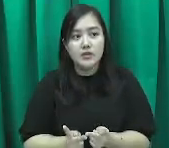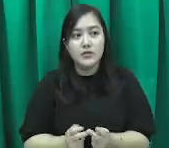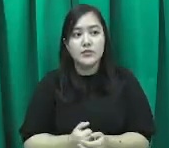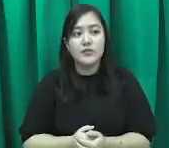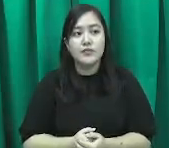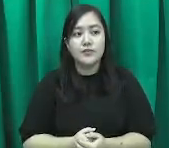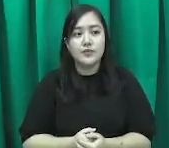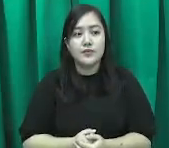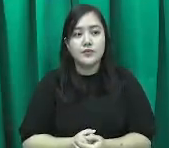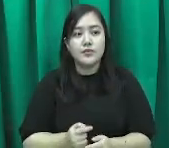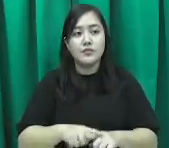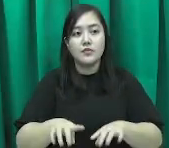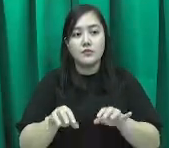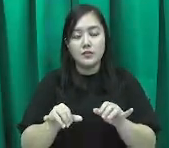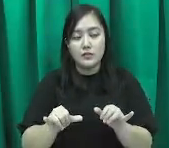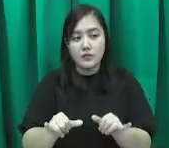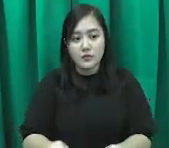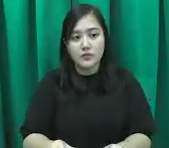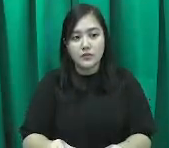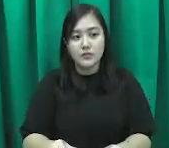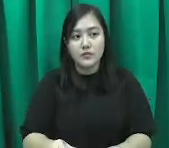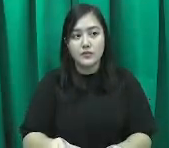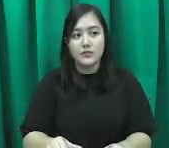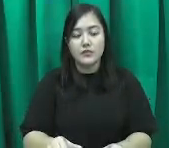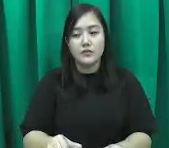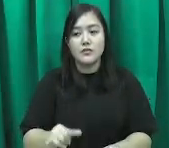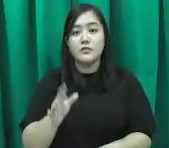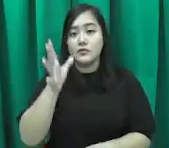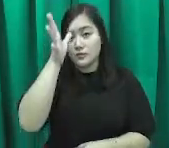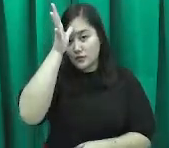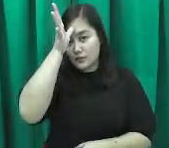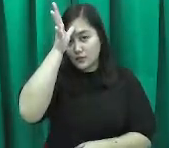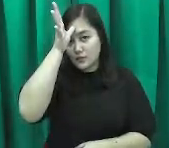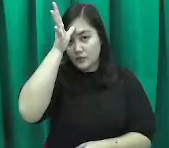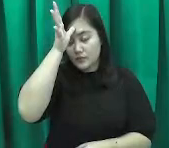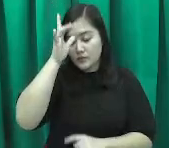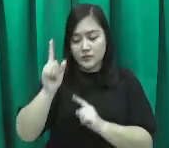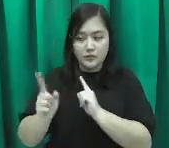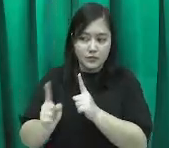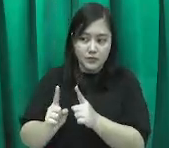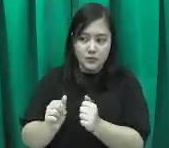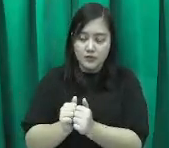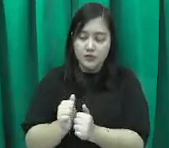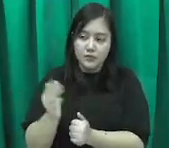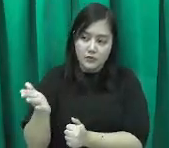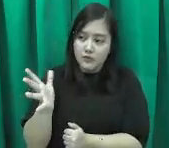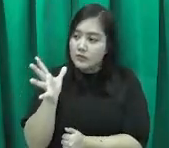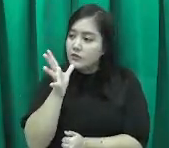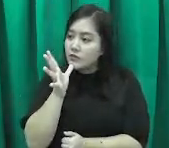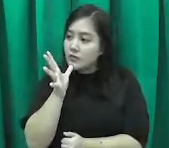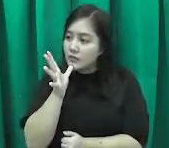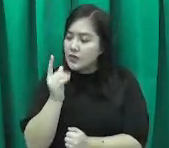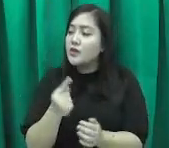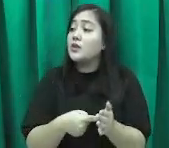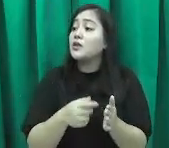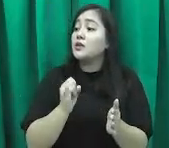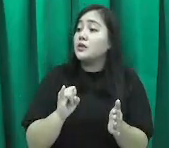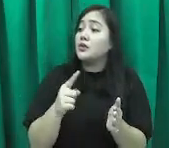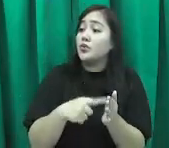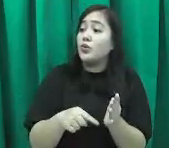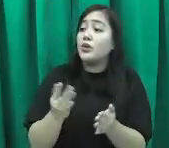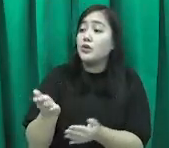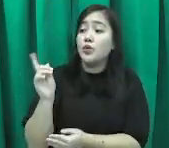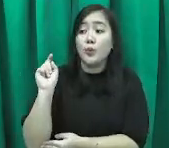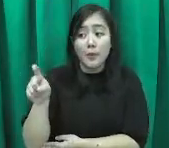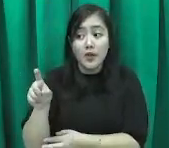siya yung nag-advise, nagko-command sa'yo na, okay, Odette, ito yung ikaw mo sa mga bata. So still, nandun pa rin yung father eh. Yes. Huwag mong